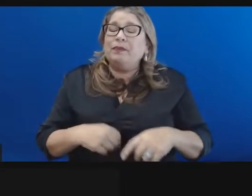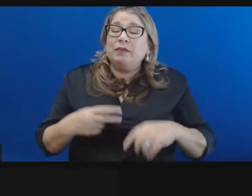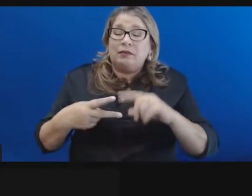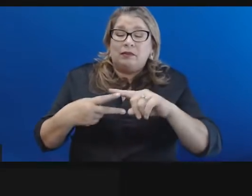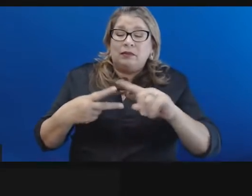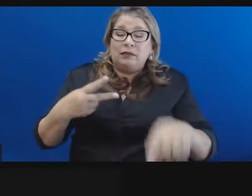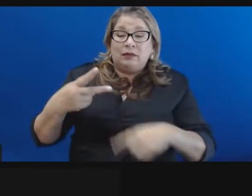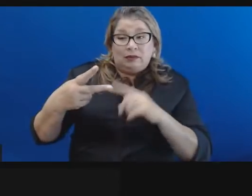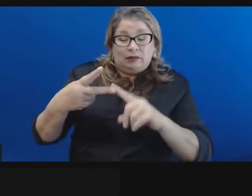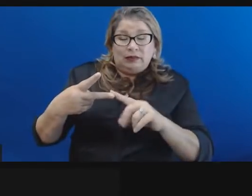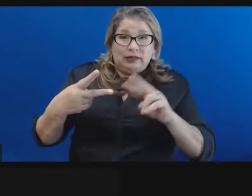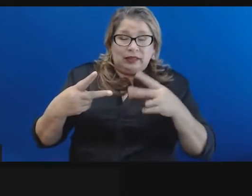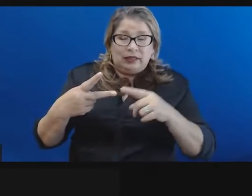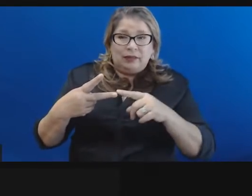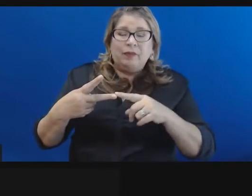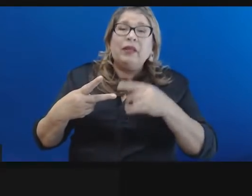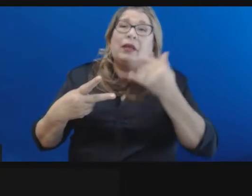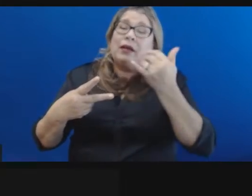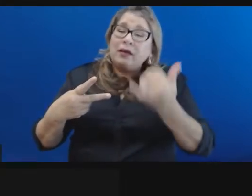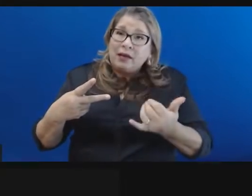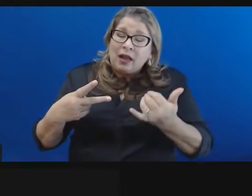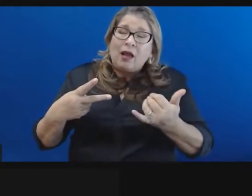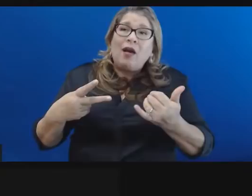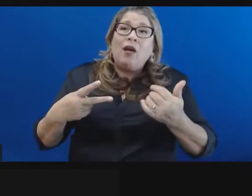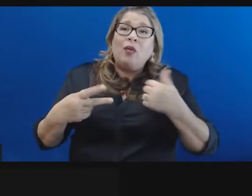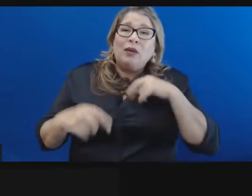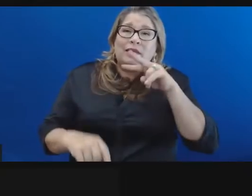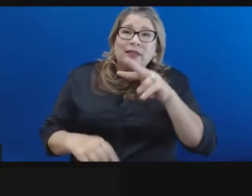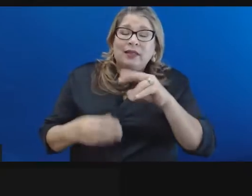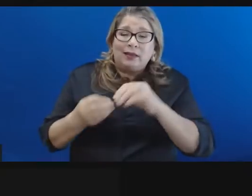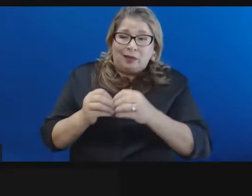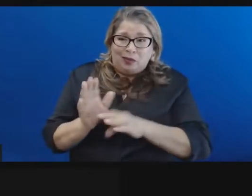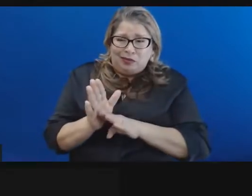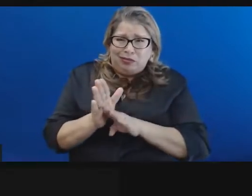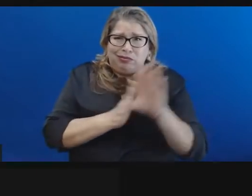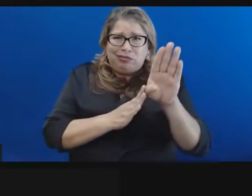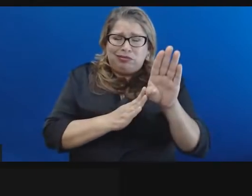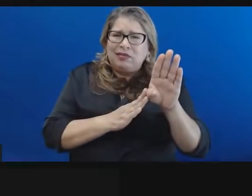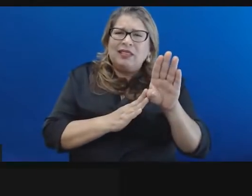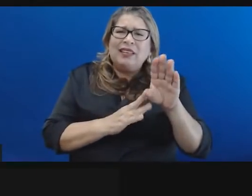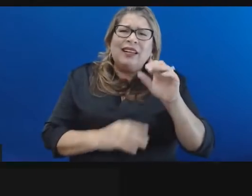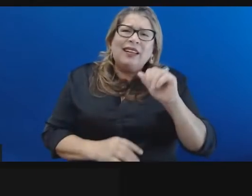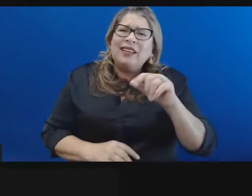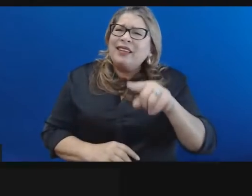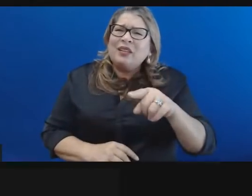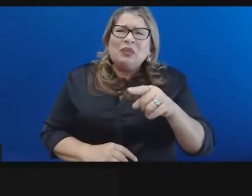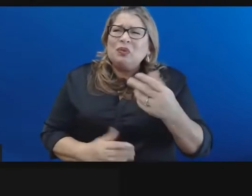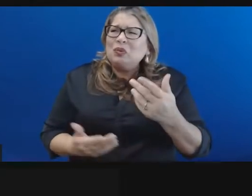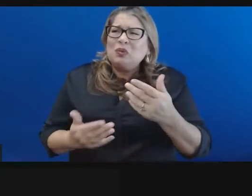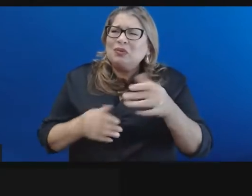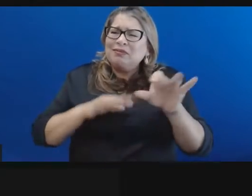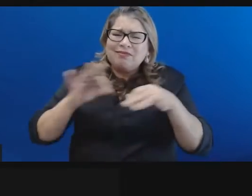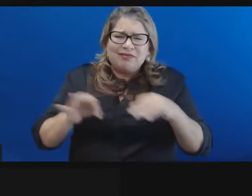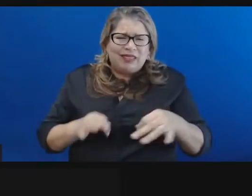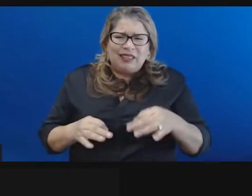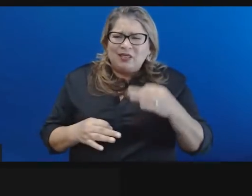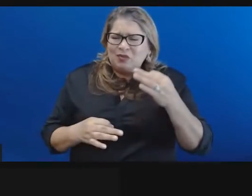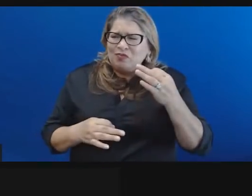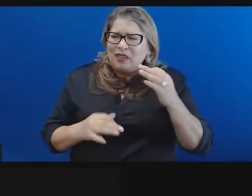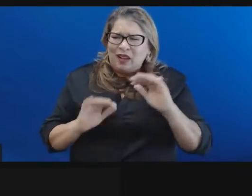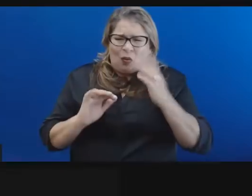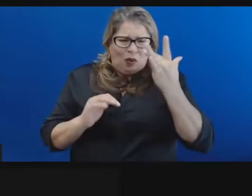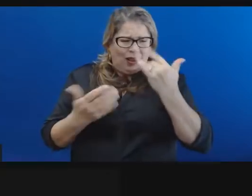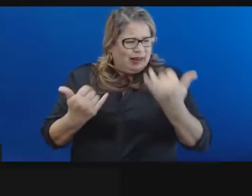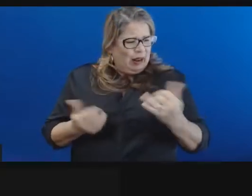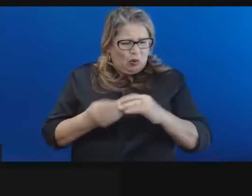become, can you reflect on why you think the pandemic got so much worse now after California had a relatively better spring and summer? Thanks